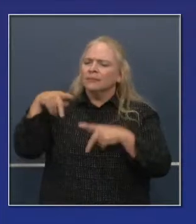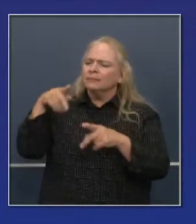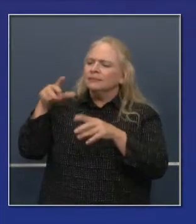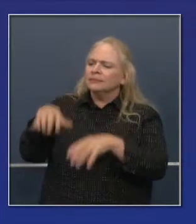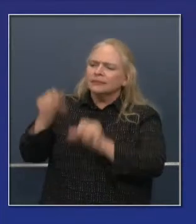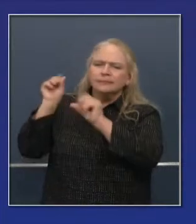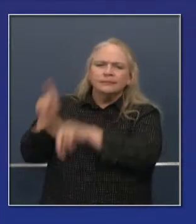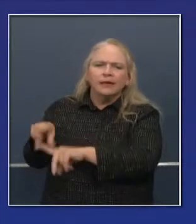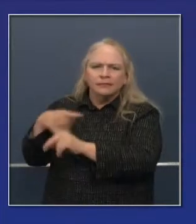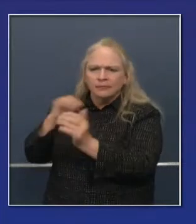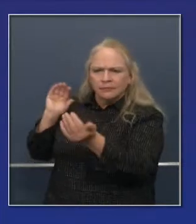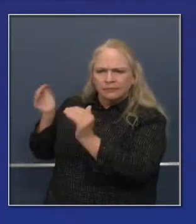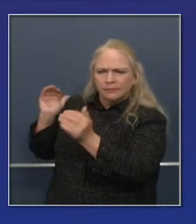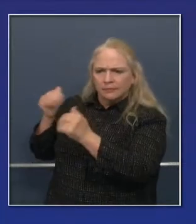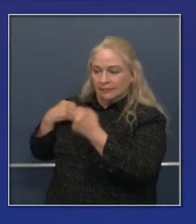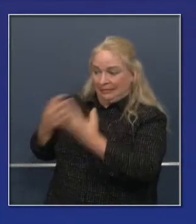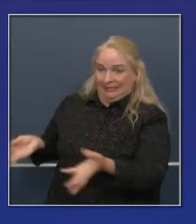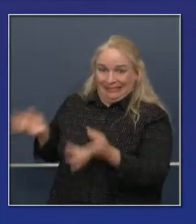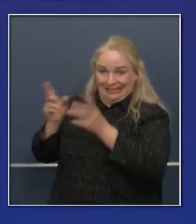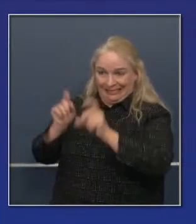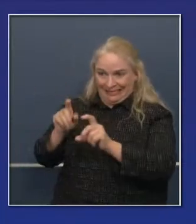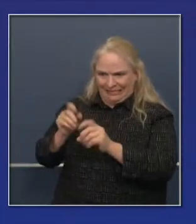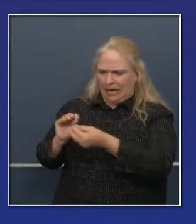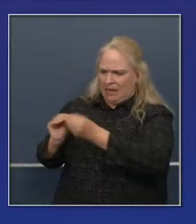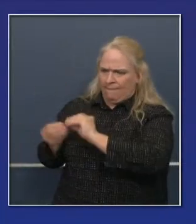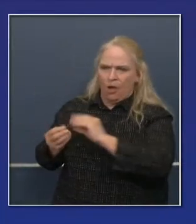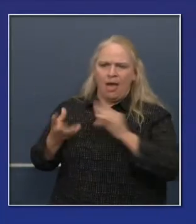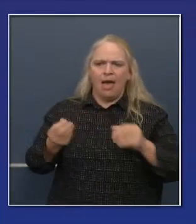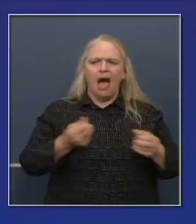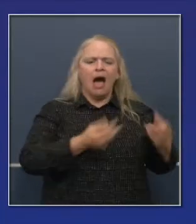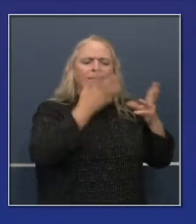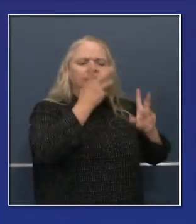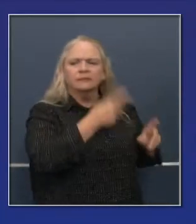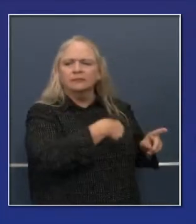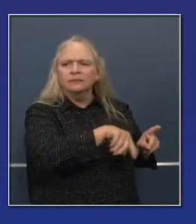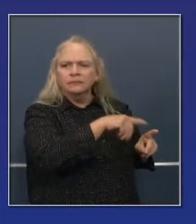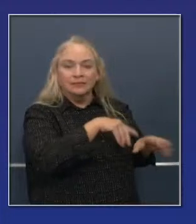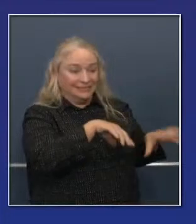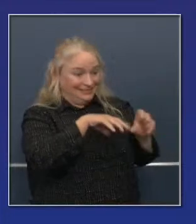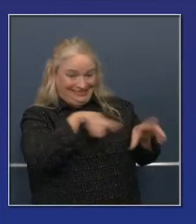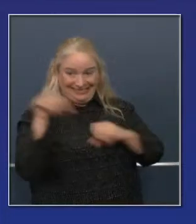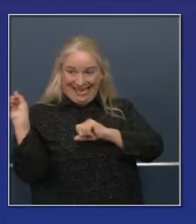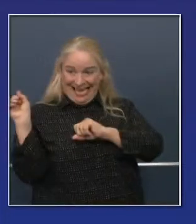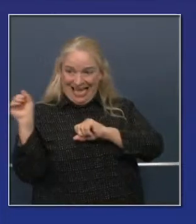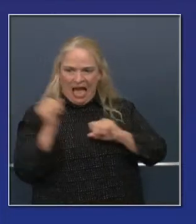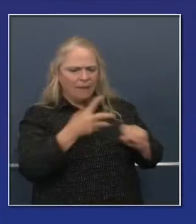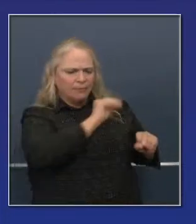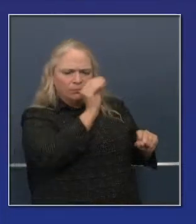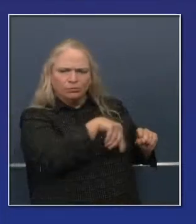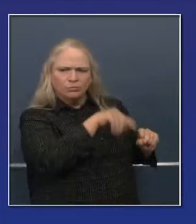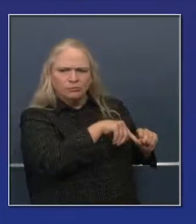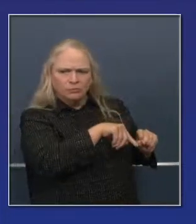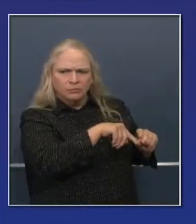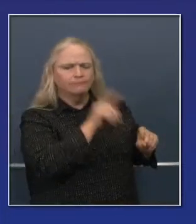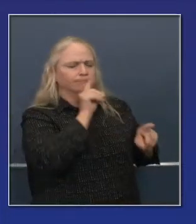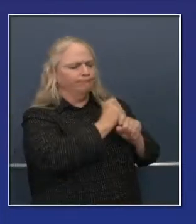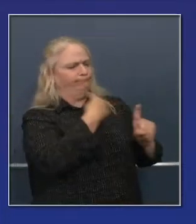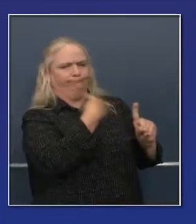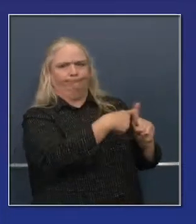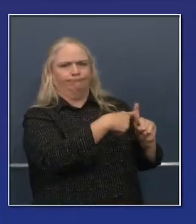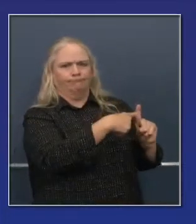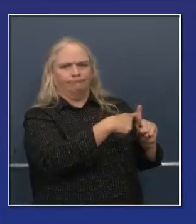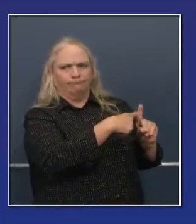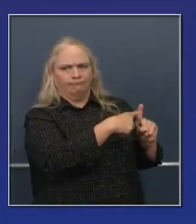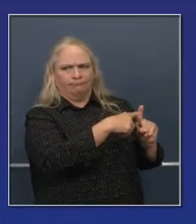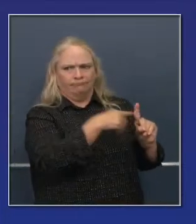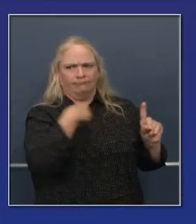tests performed and the percentage of people that test positive, the positivity rate. It was originally very high